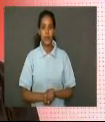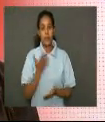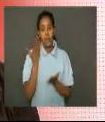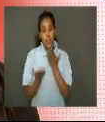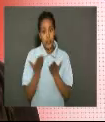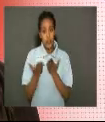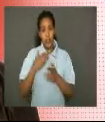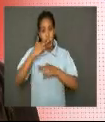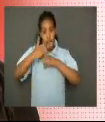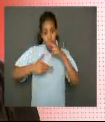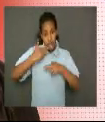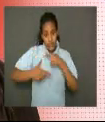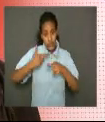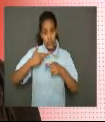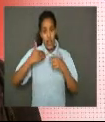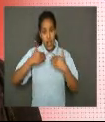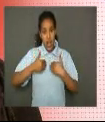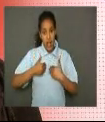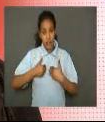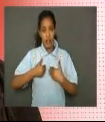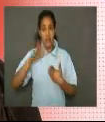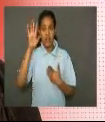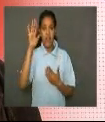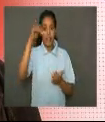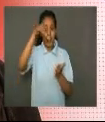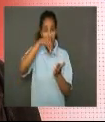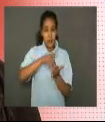If a reaction has